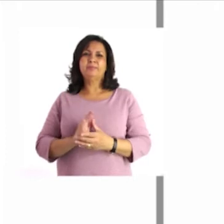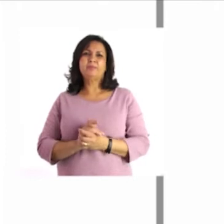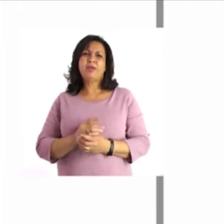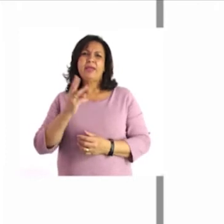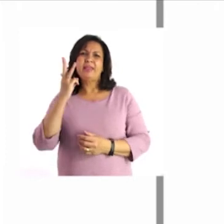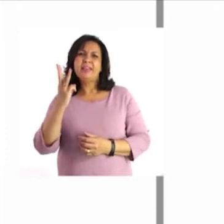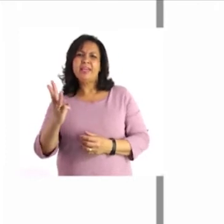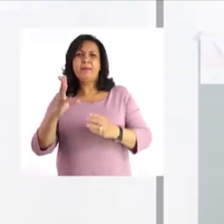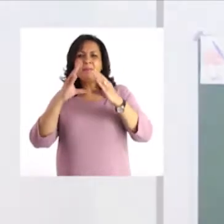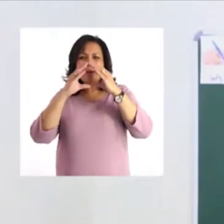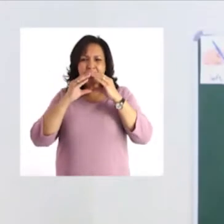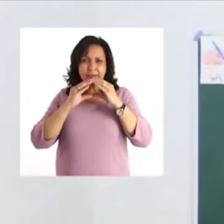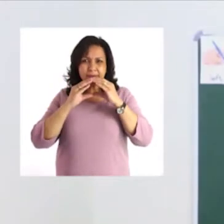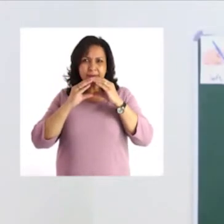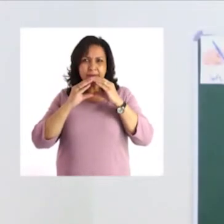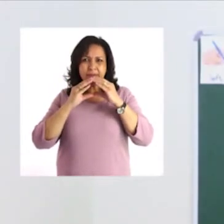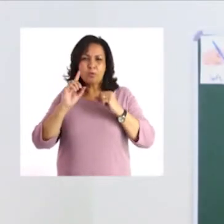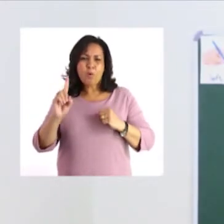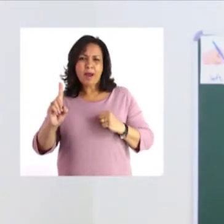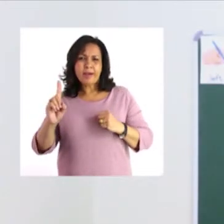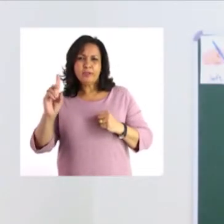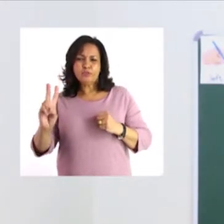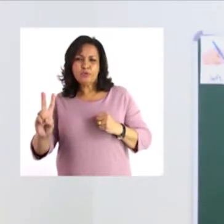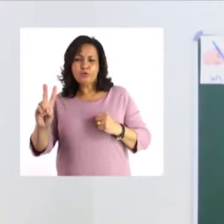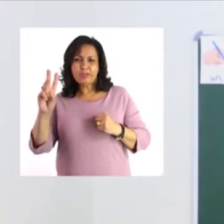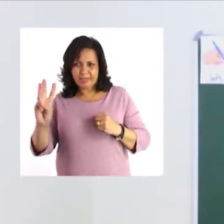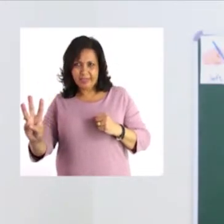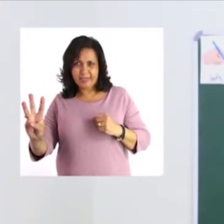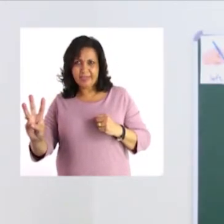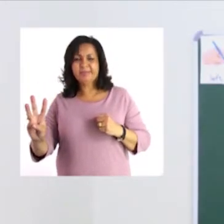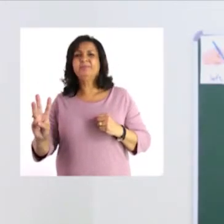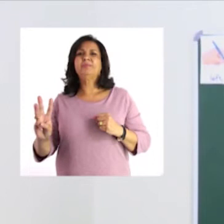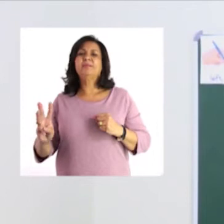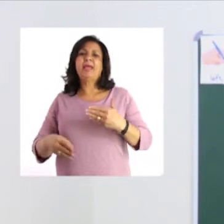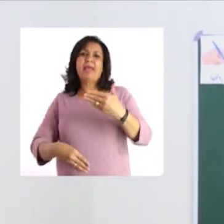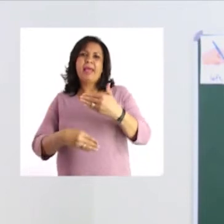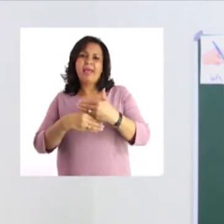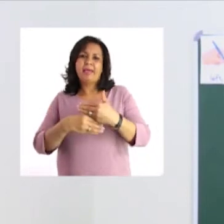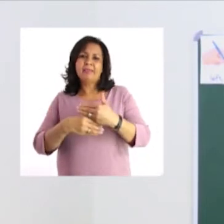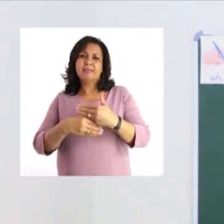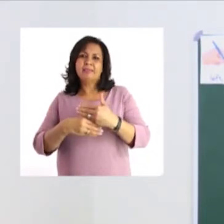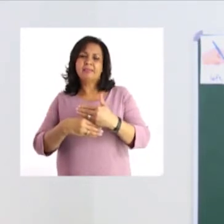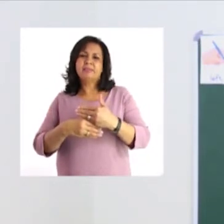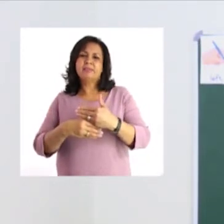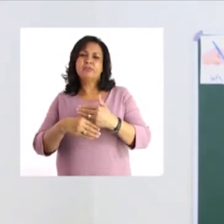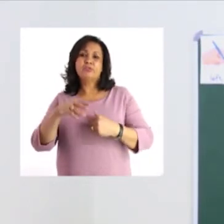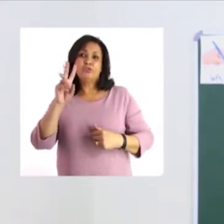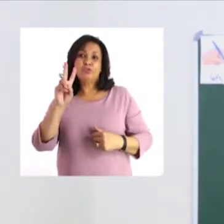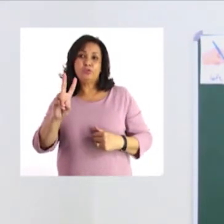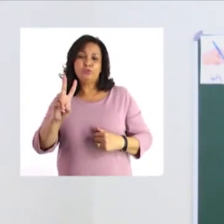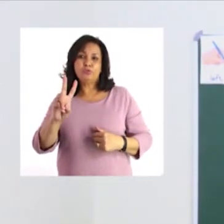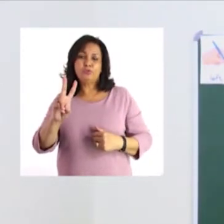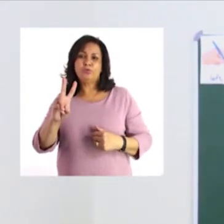burgers. 1, 2, 3 burgers, and plus 2